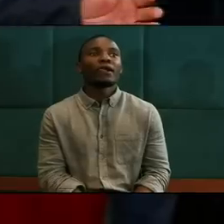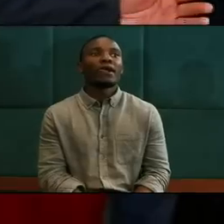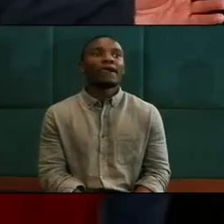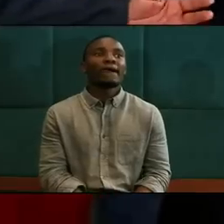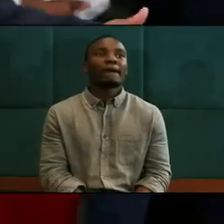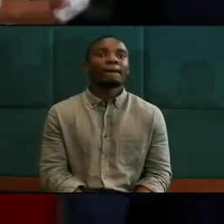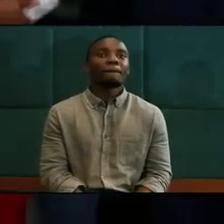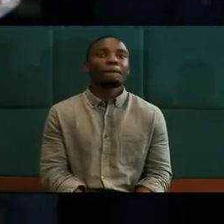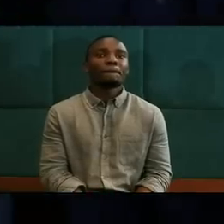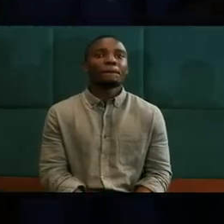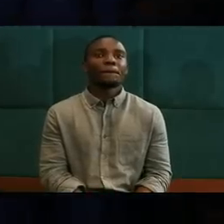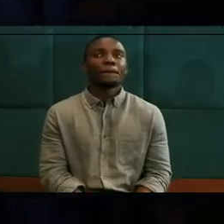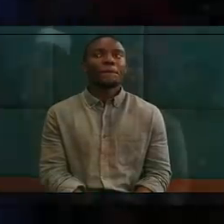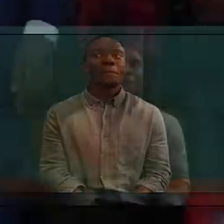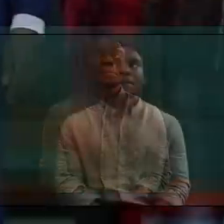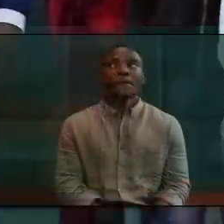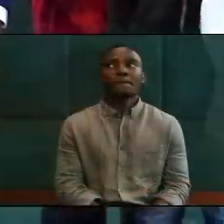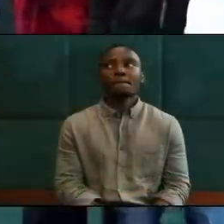Call me Peter.